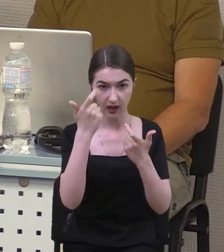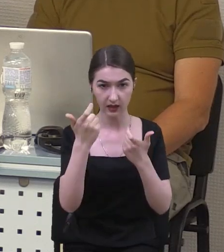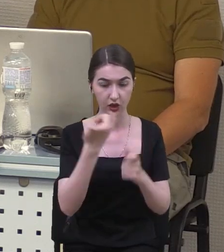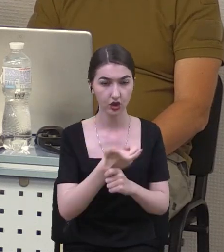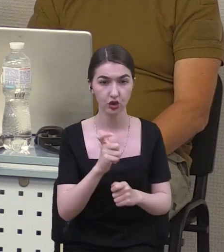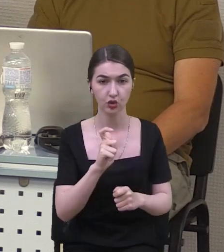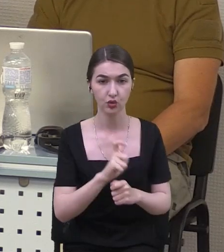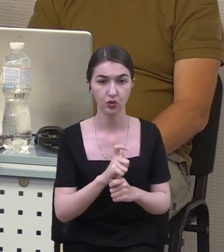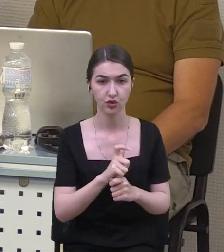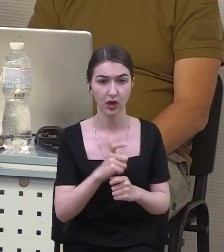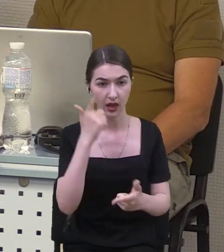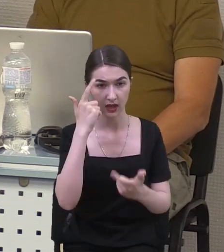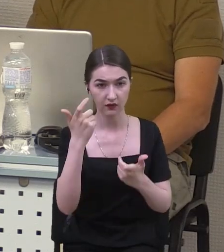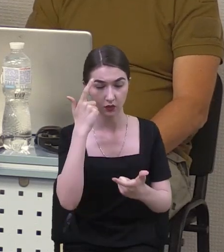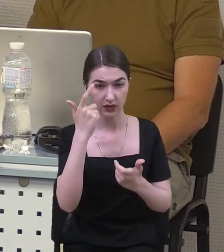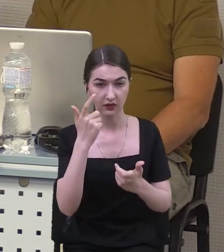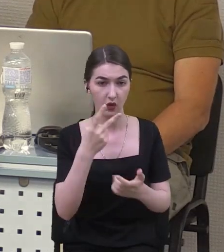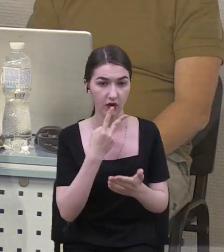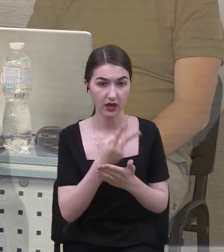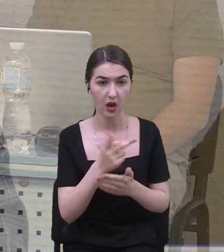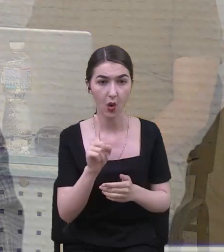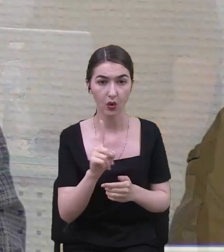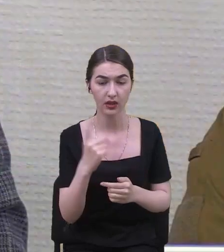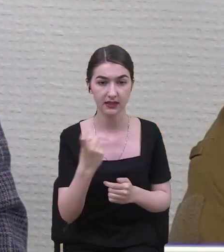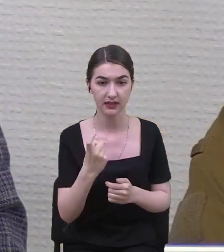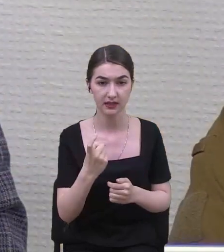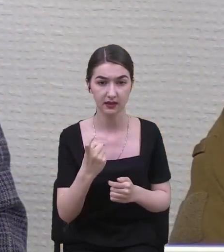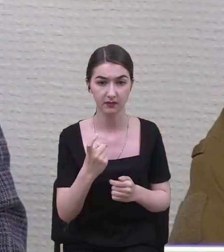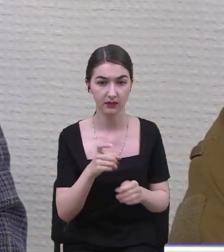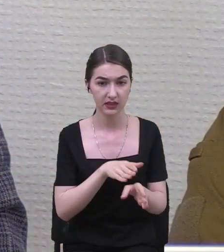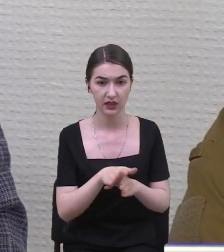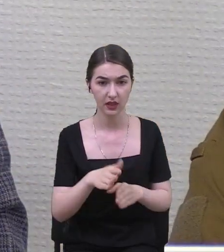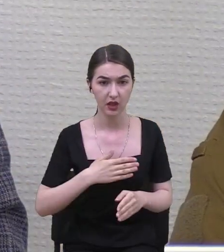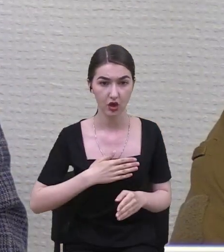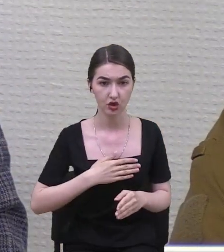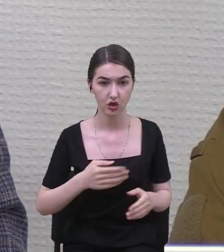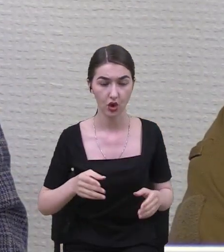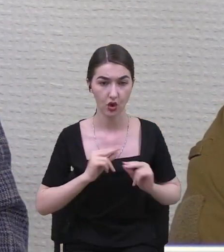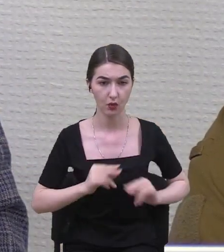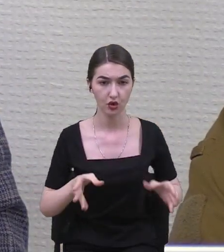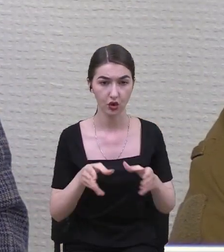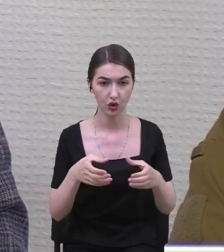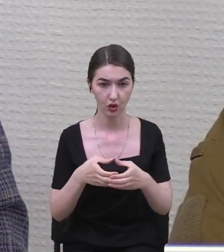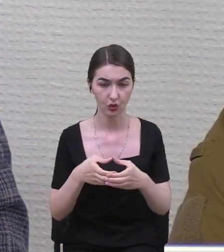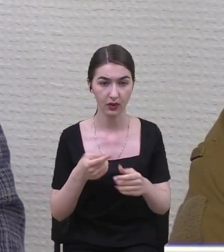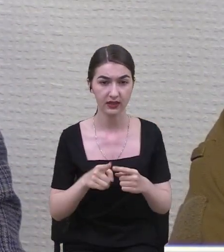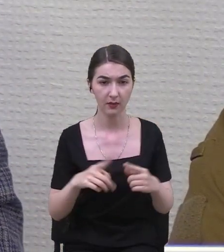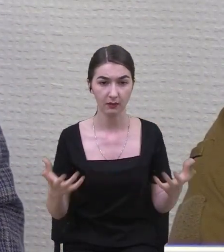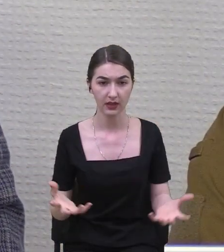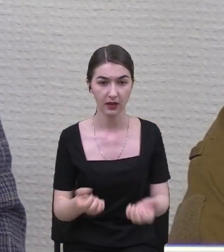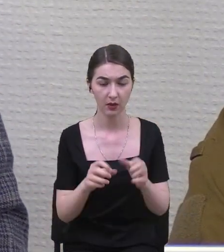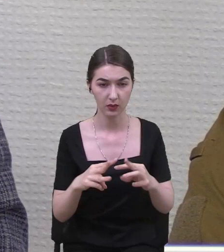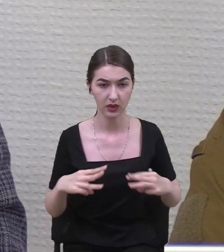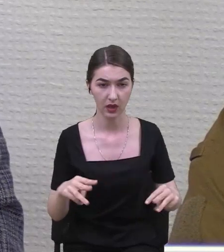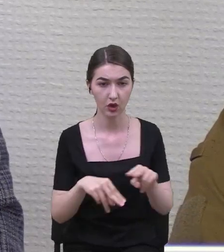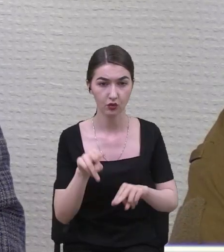seen, one of the objectives is to support your ministry in building a national victim assistance response, will be beneficial